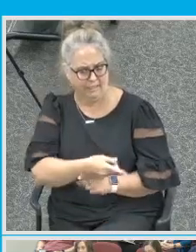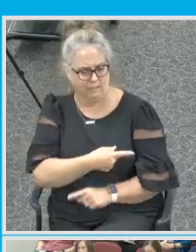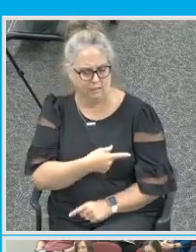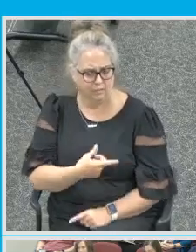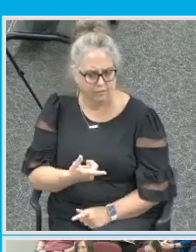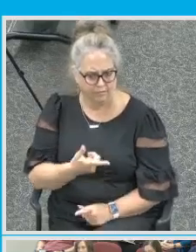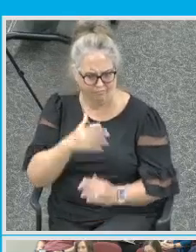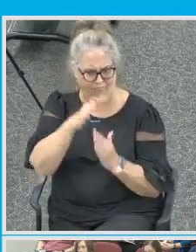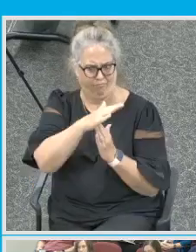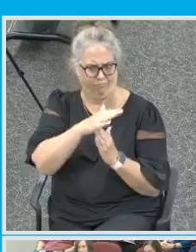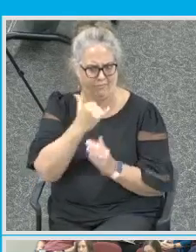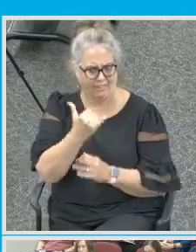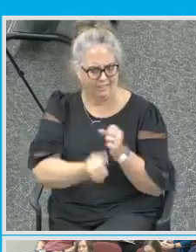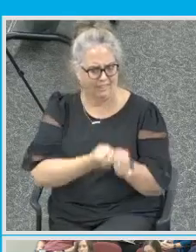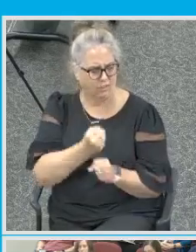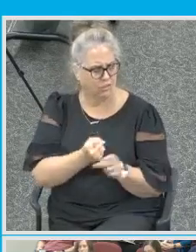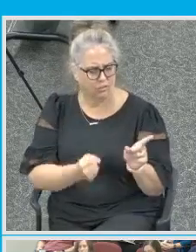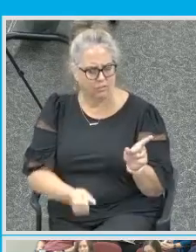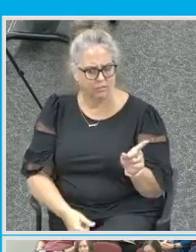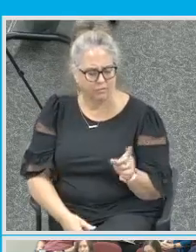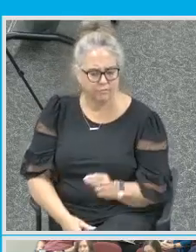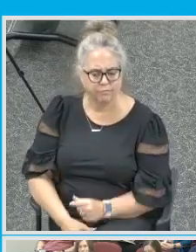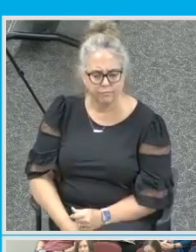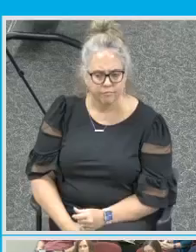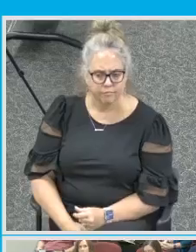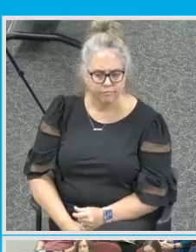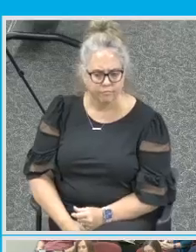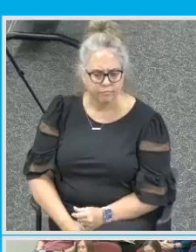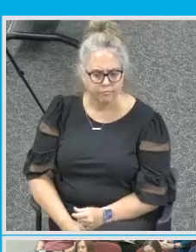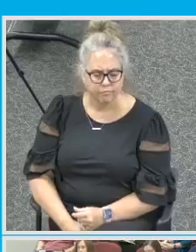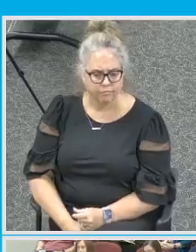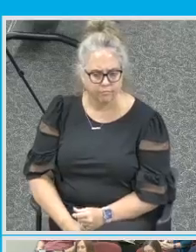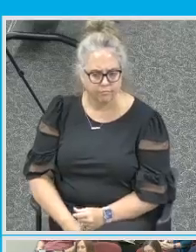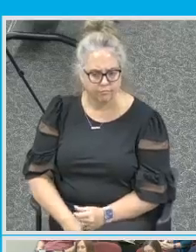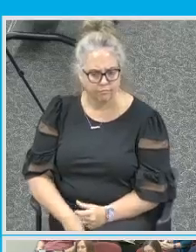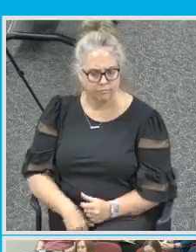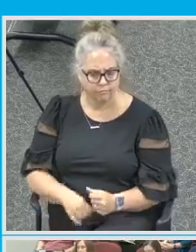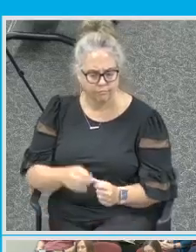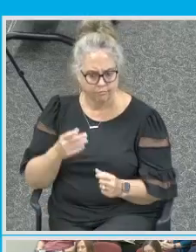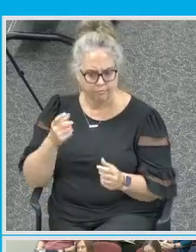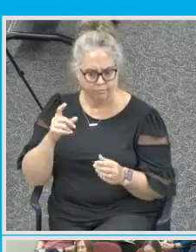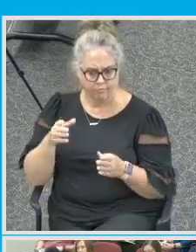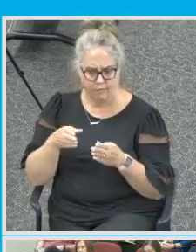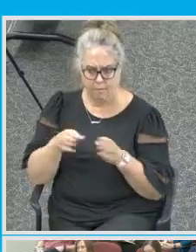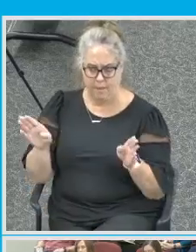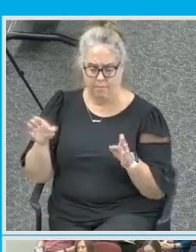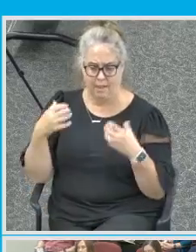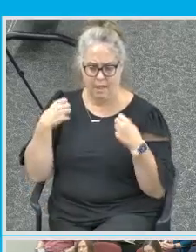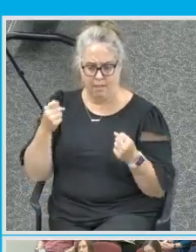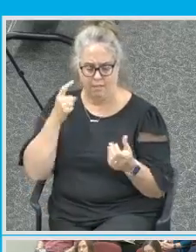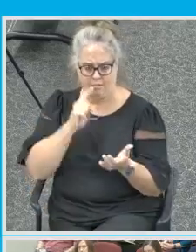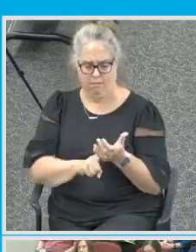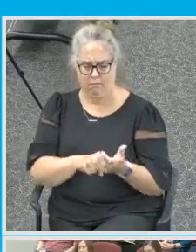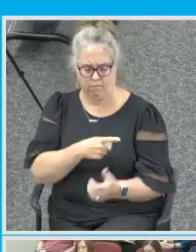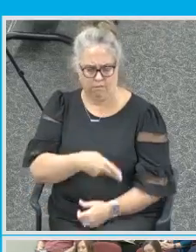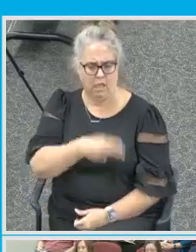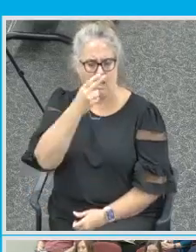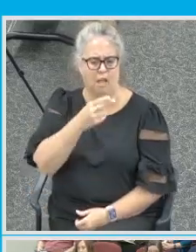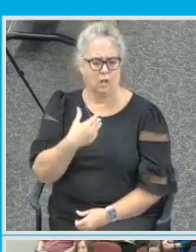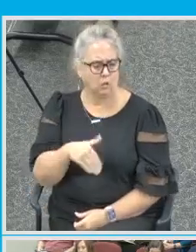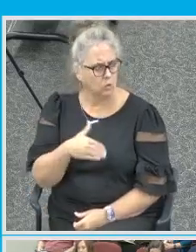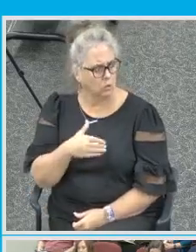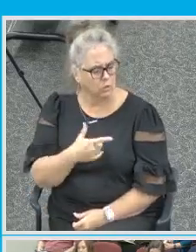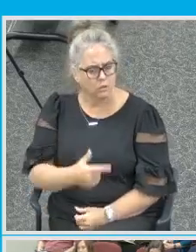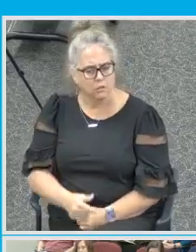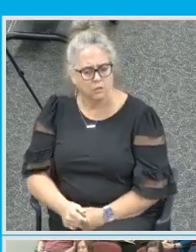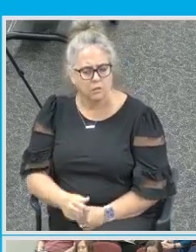that we would have reported that meet public health criteria for reporting would be, late August into September.